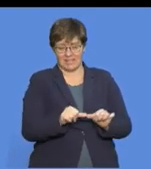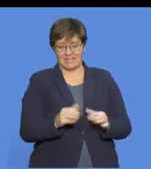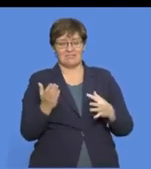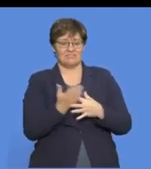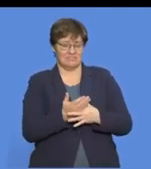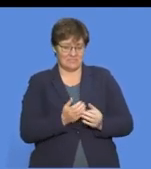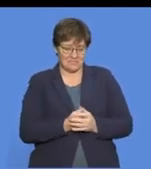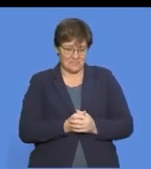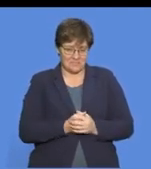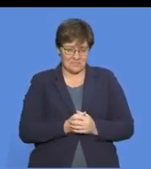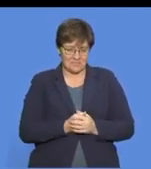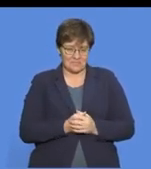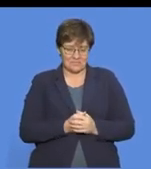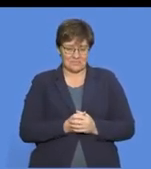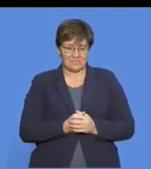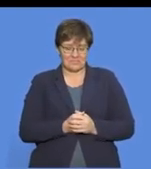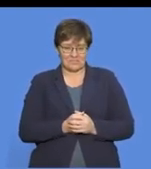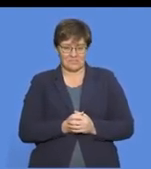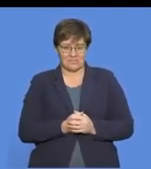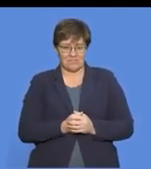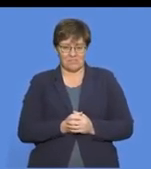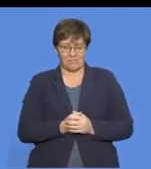segment of this lesson.